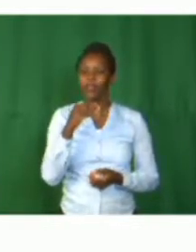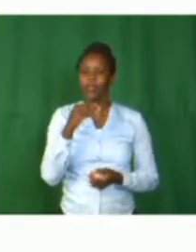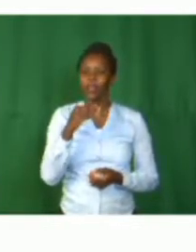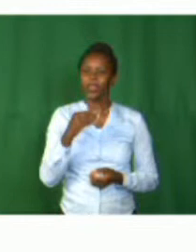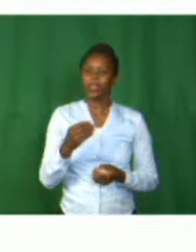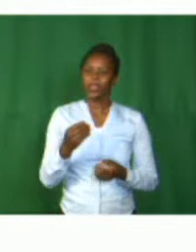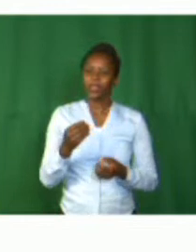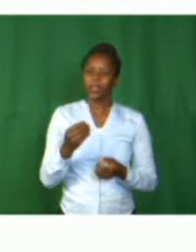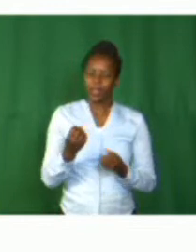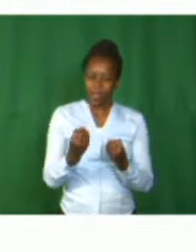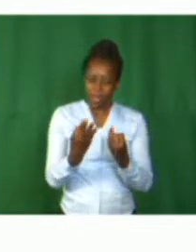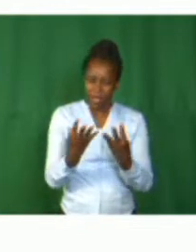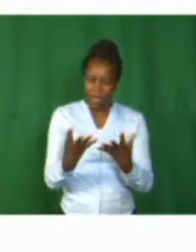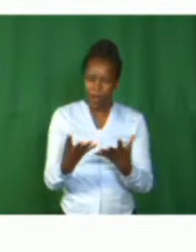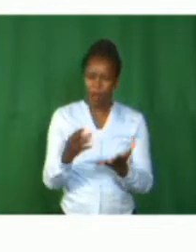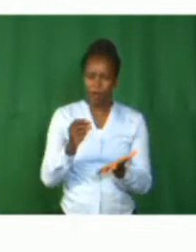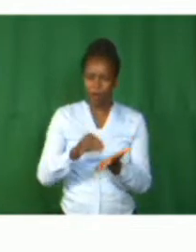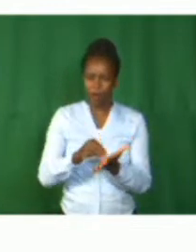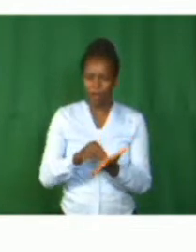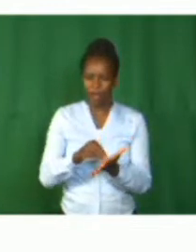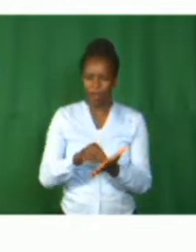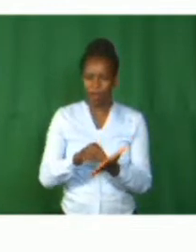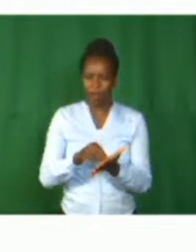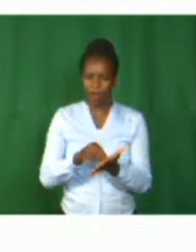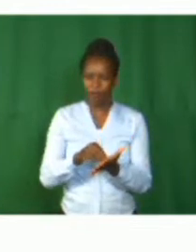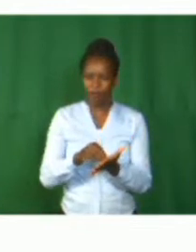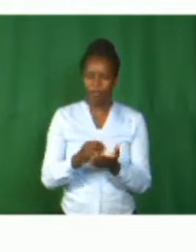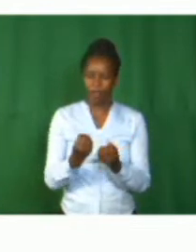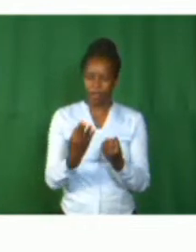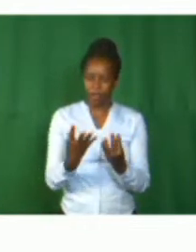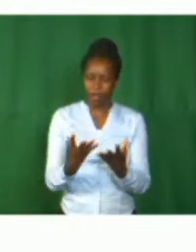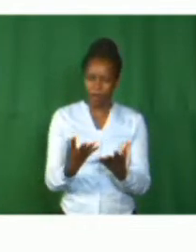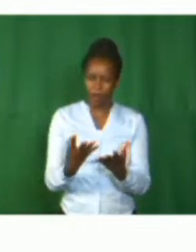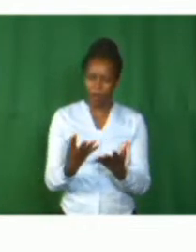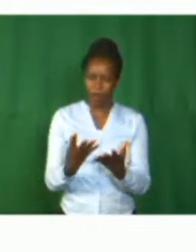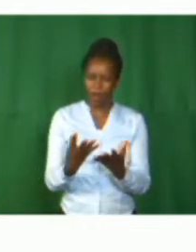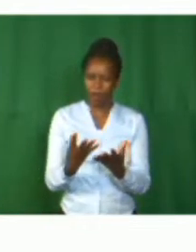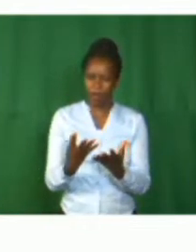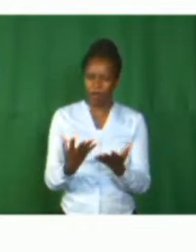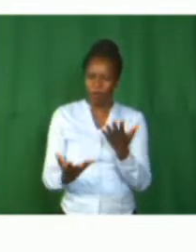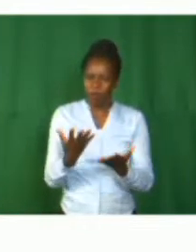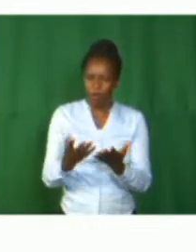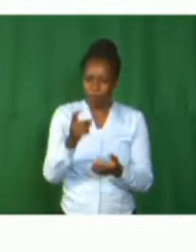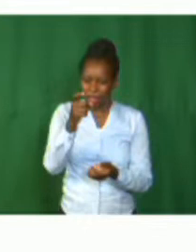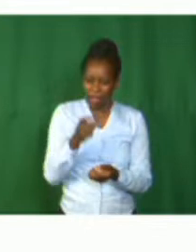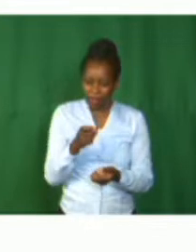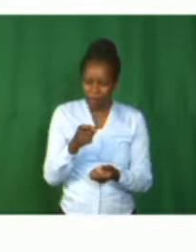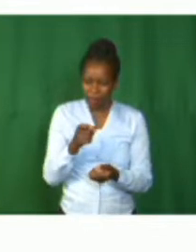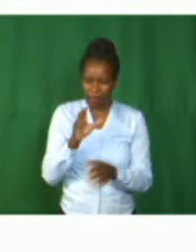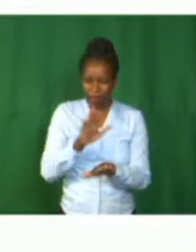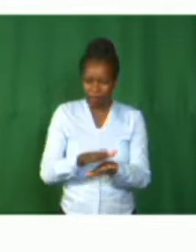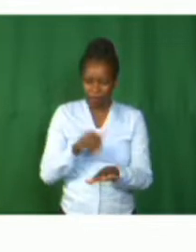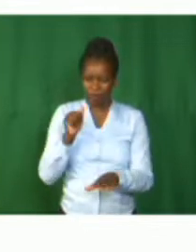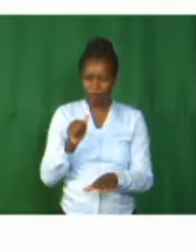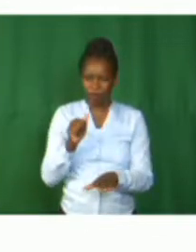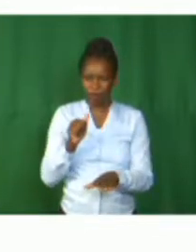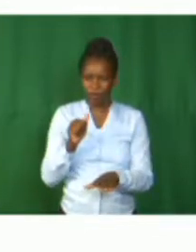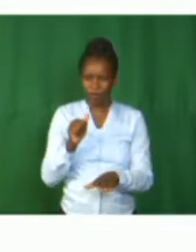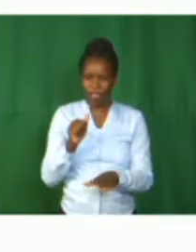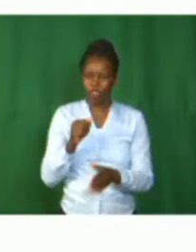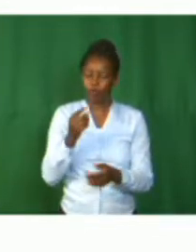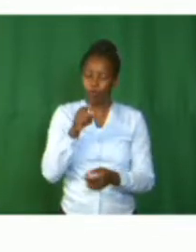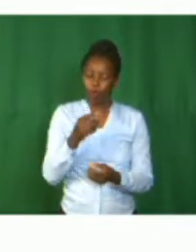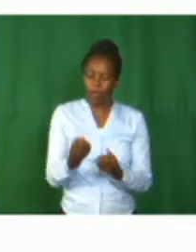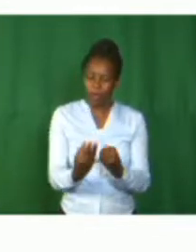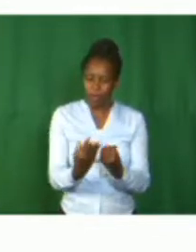The number that is there. The constant term is normally the number. You find that there is no x next to that one. Now, what we